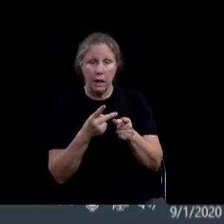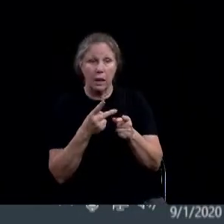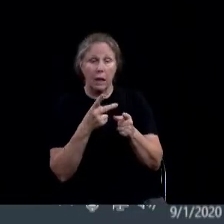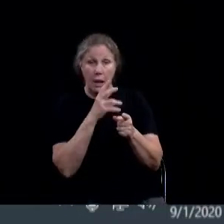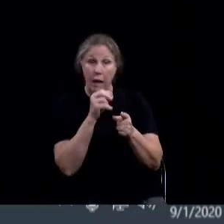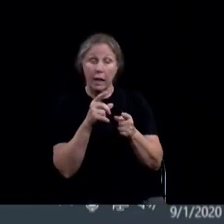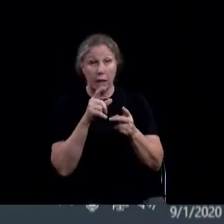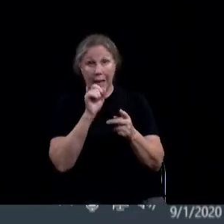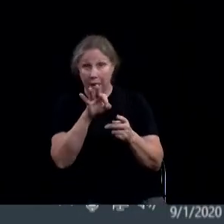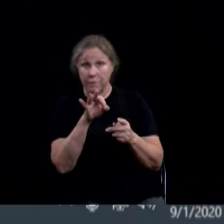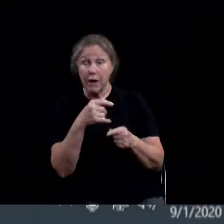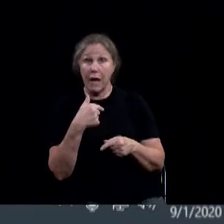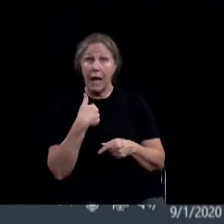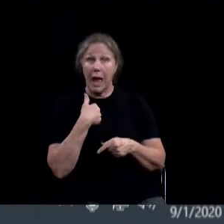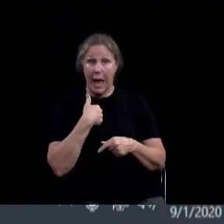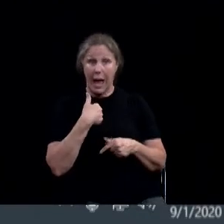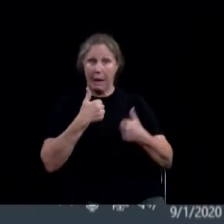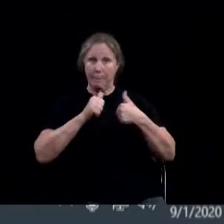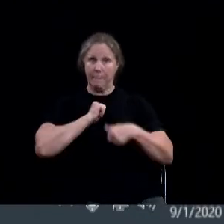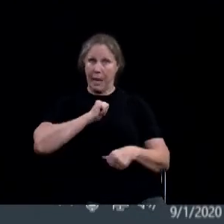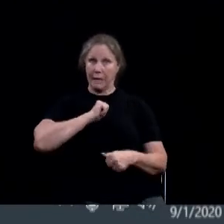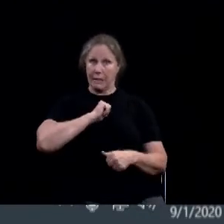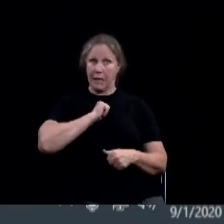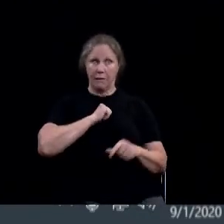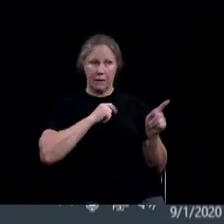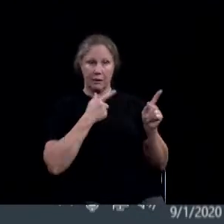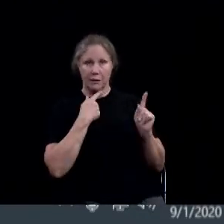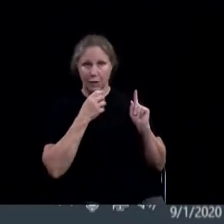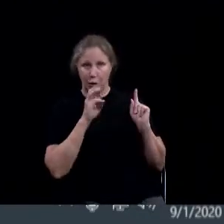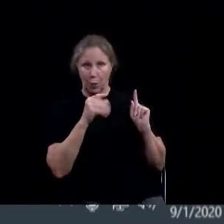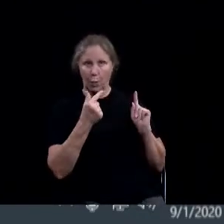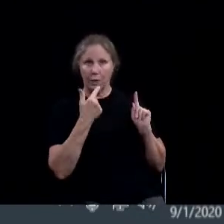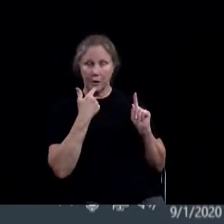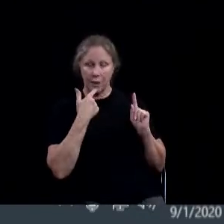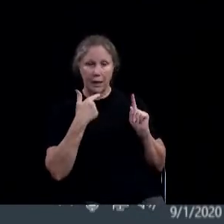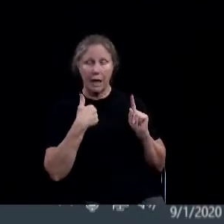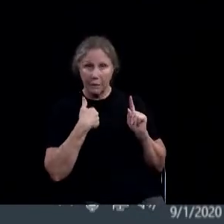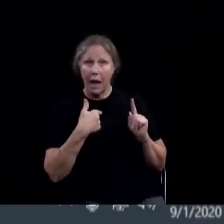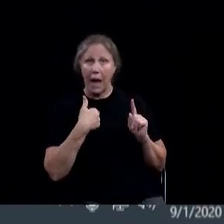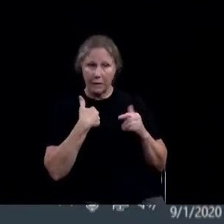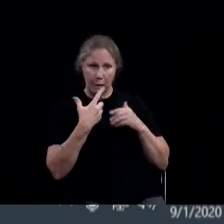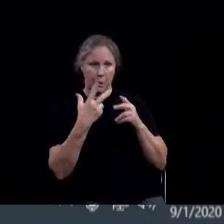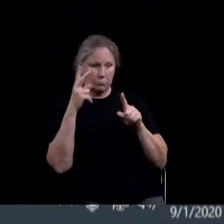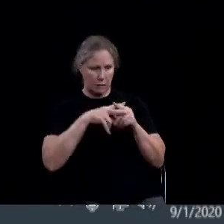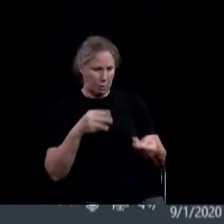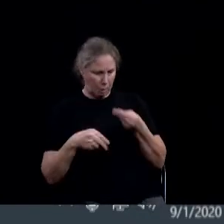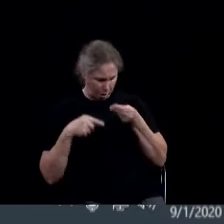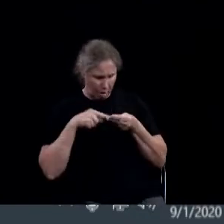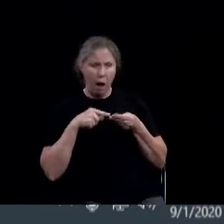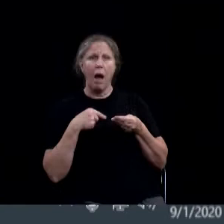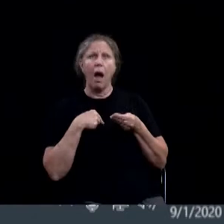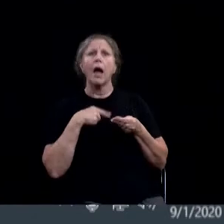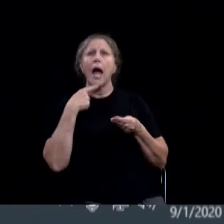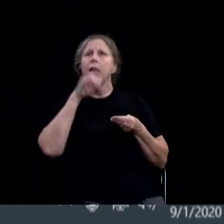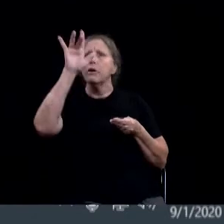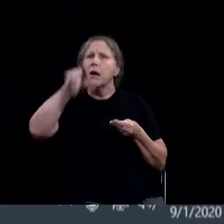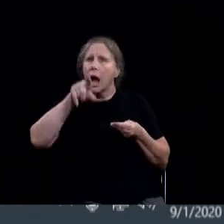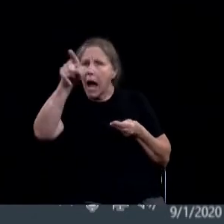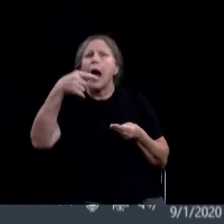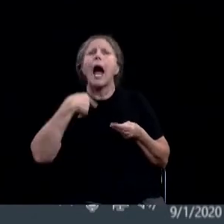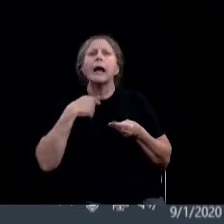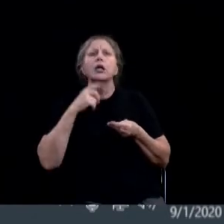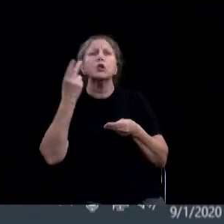Councilmember Ewing referenced, here are a list of resources that maybe can assist me